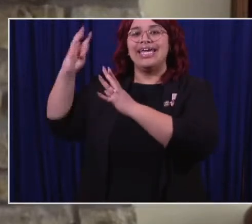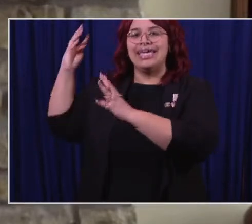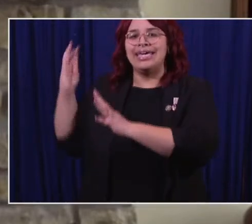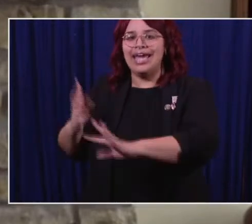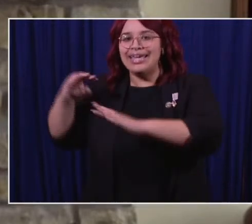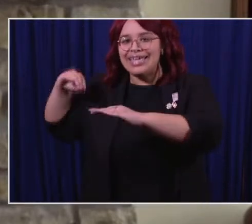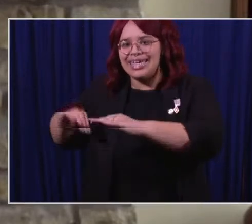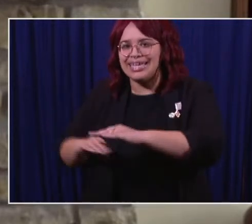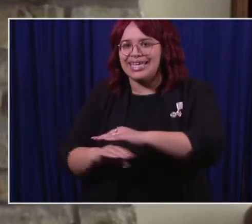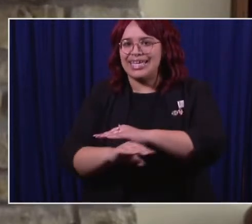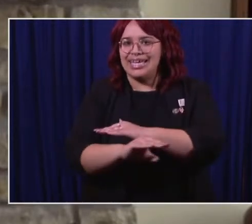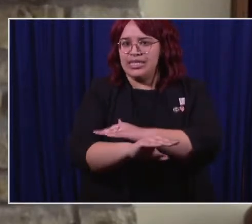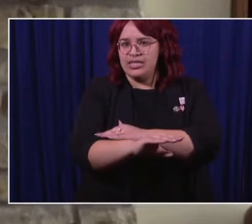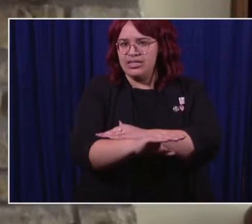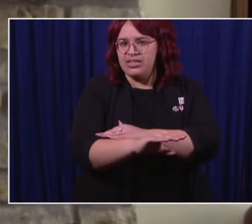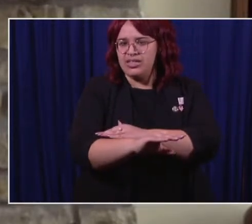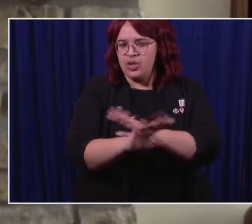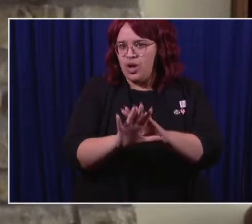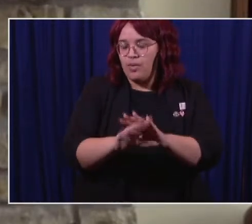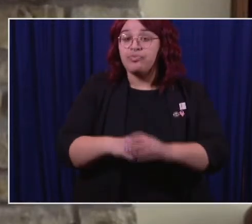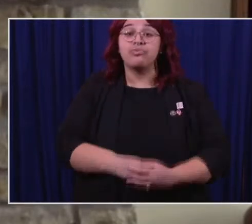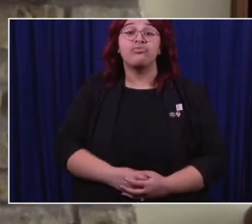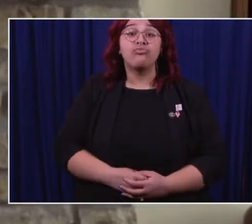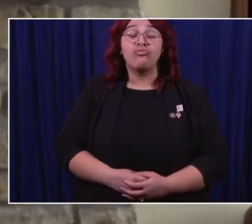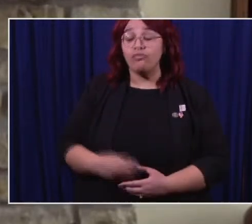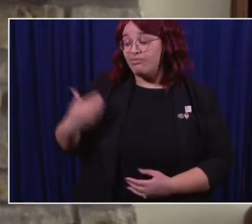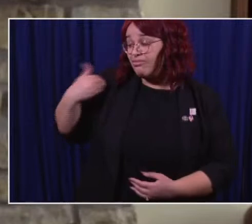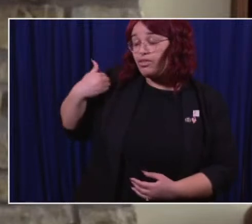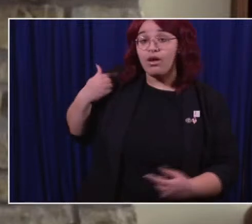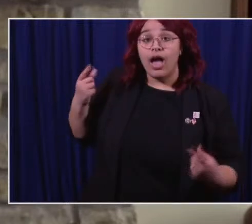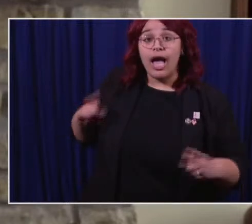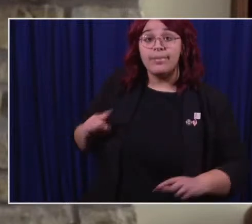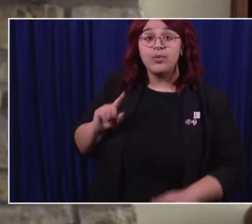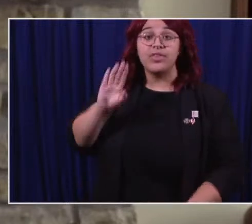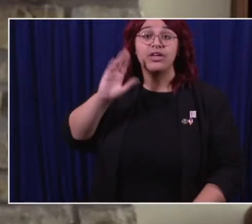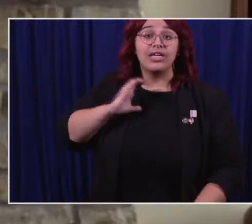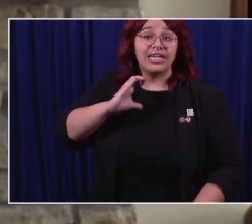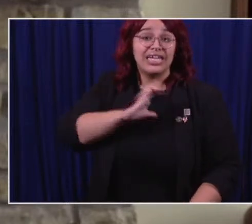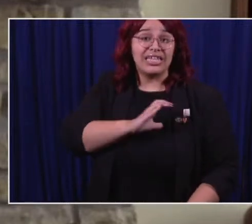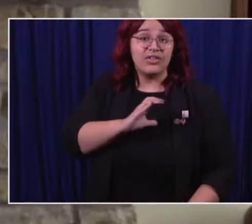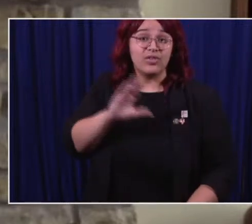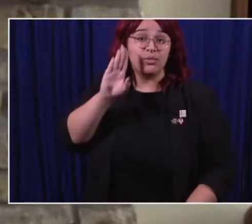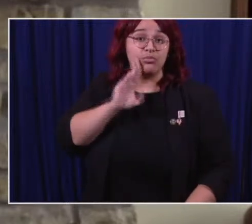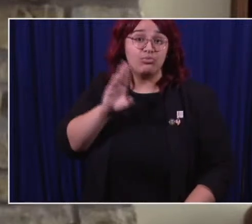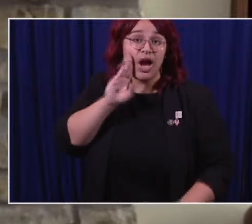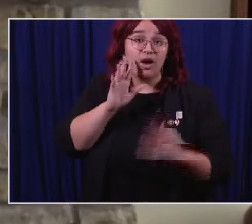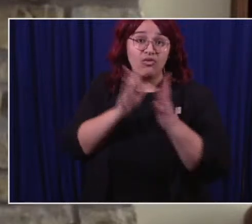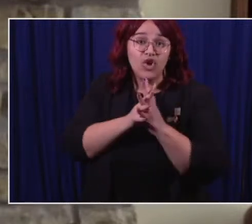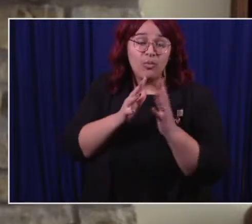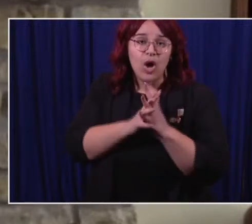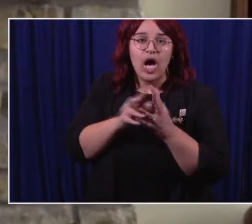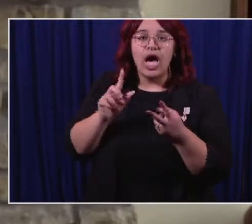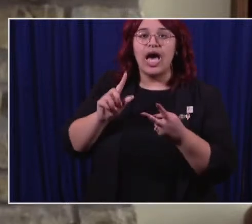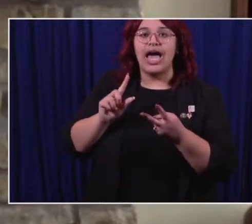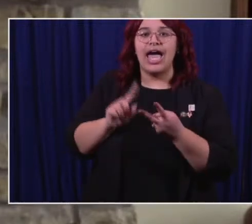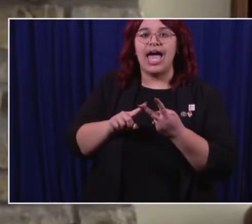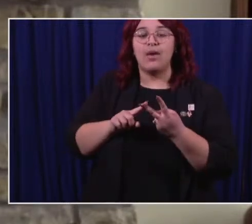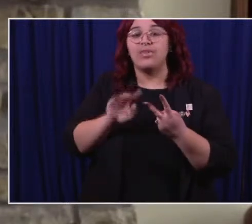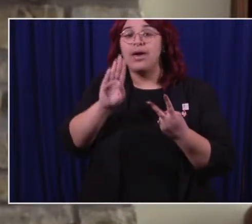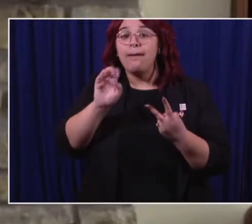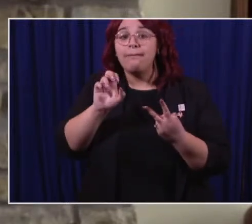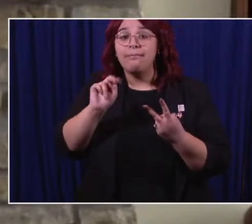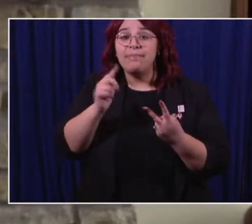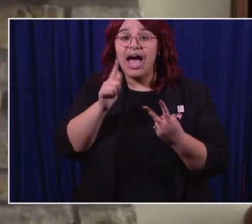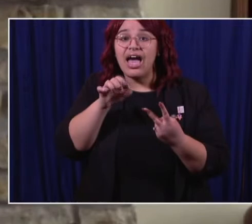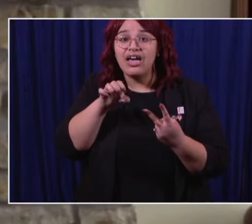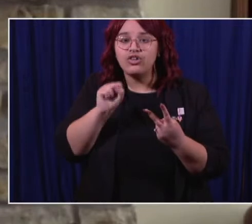at what happened with the Browns and the Bengals. We thought they did a good job, and we think that with what we